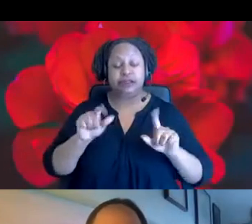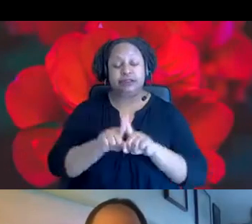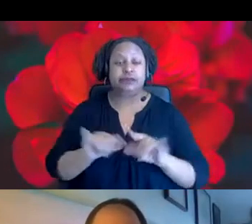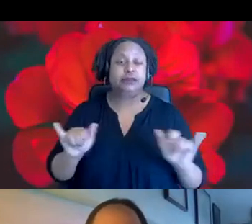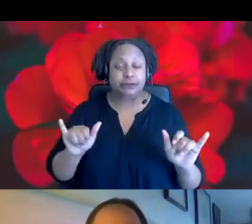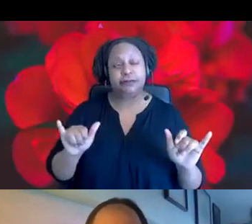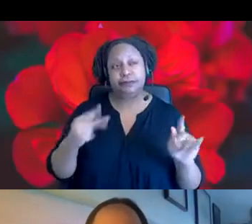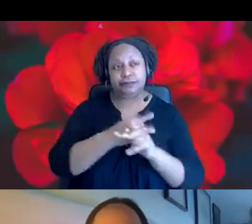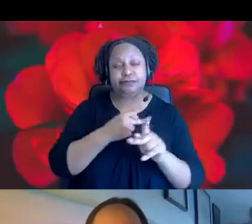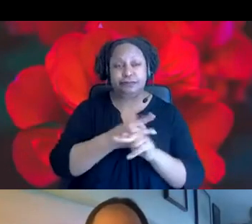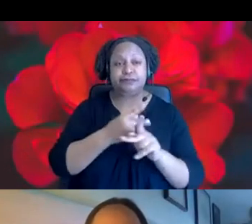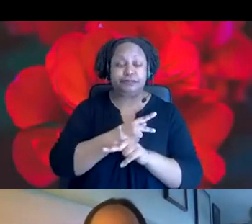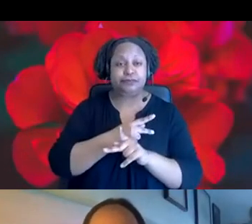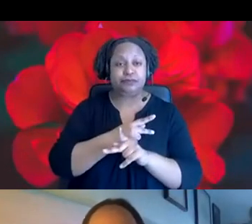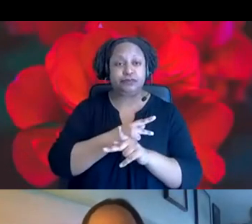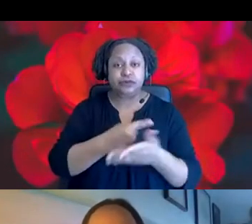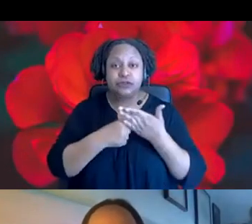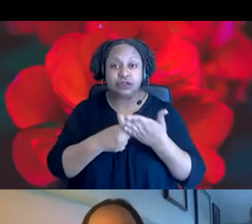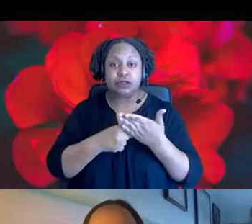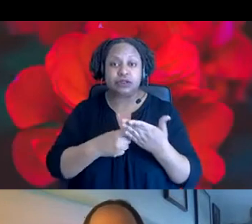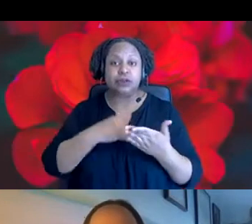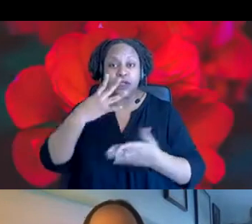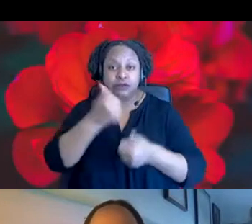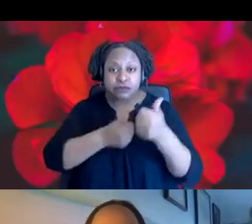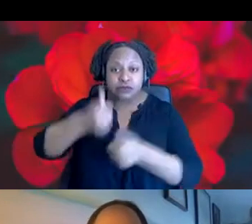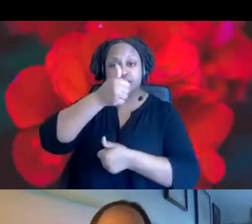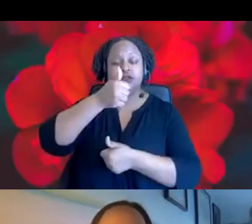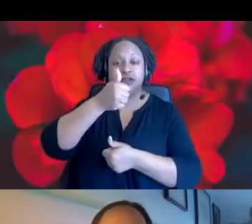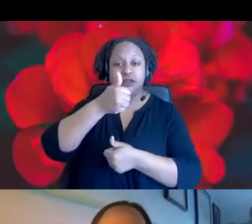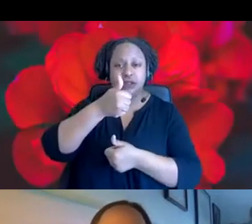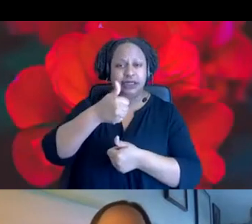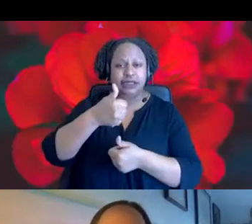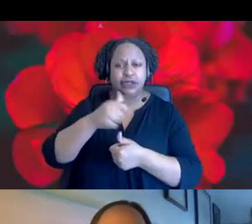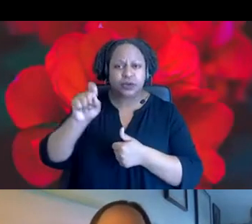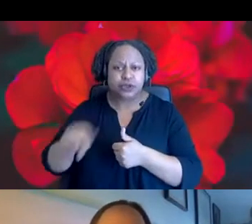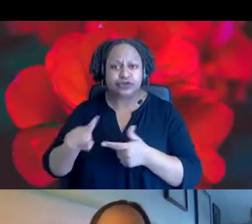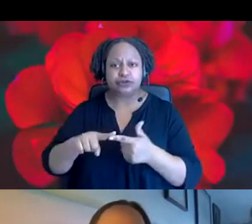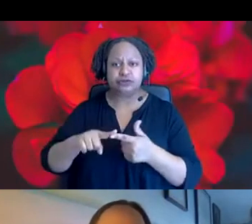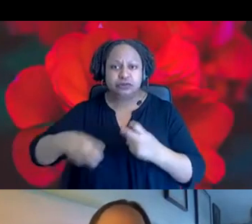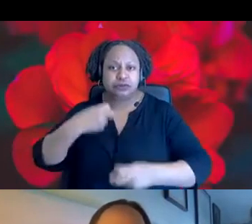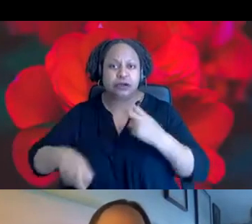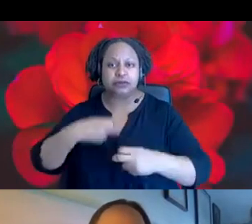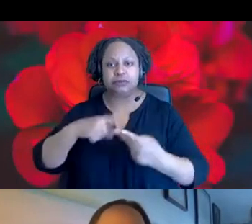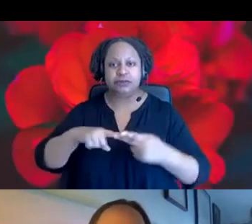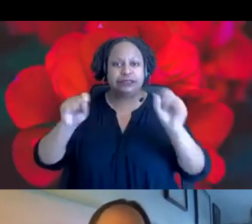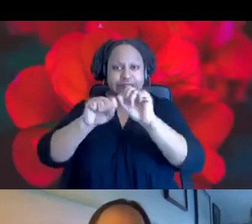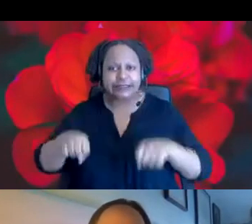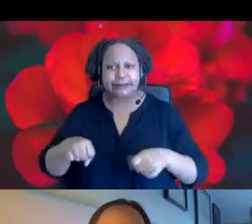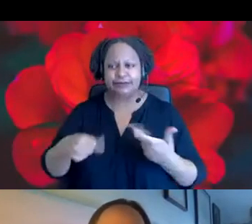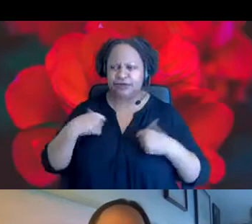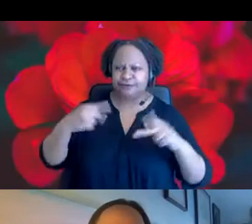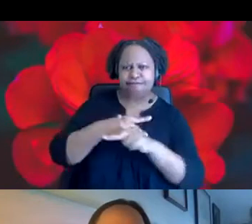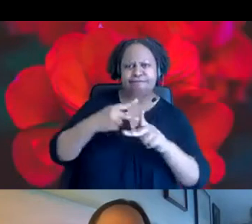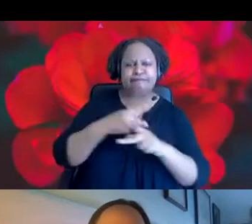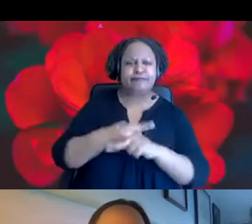real way-ish, and to look and talk about white supremacy and to really engage with these questions and these problems and these systems and